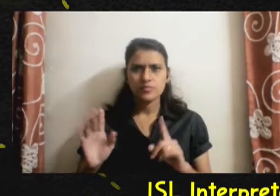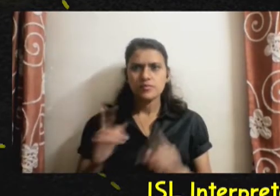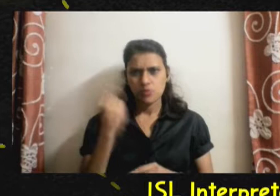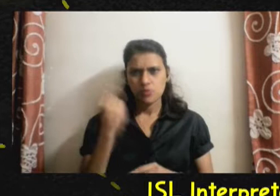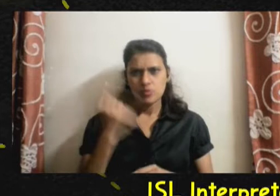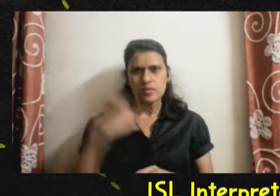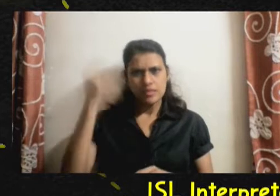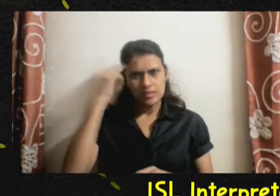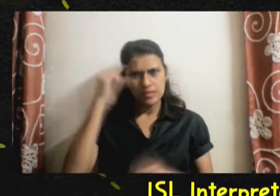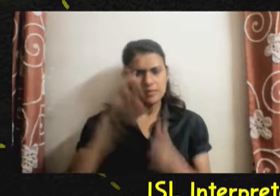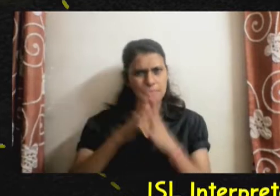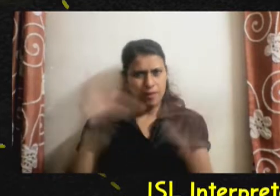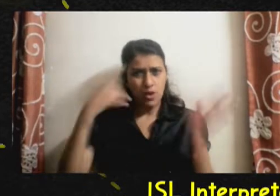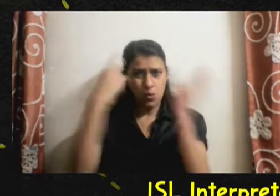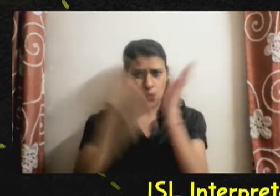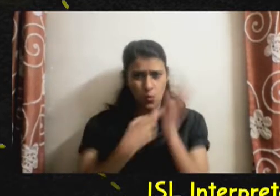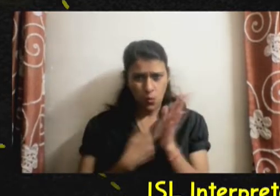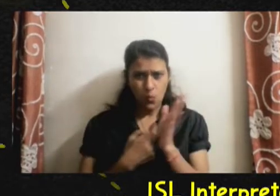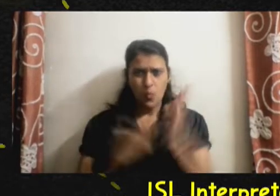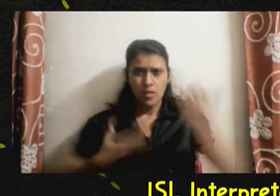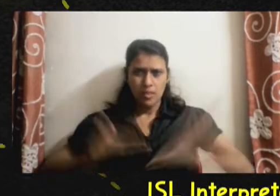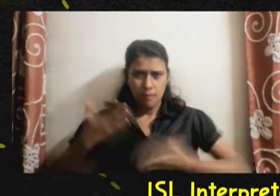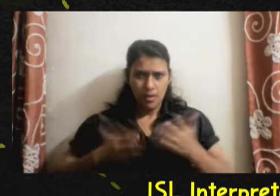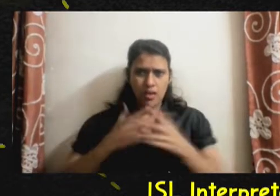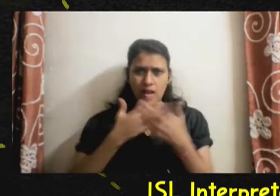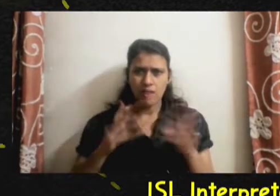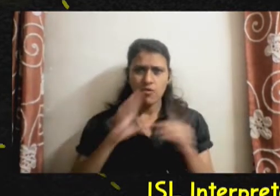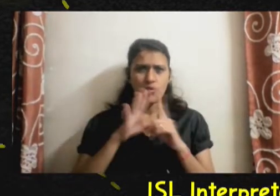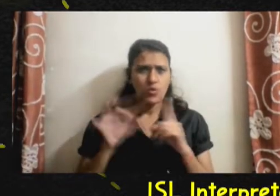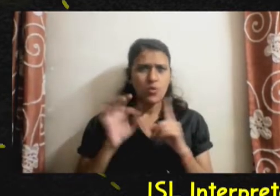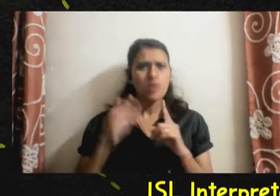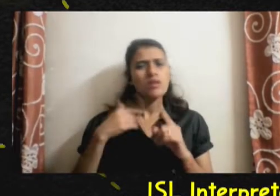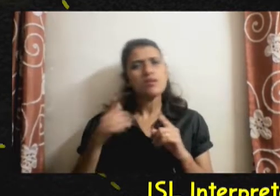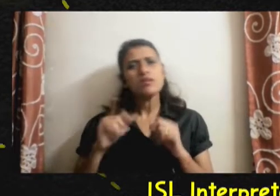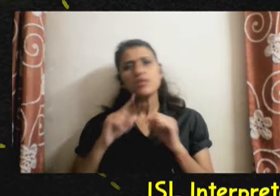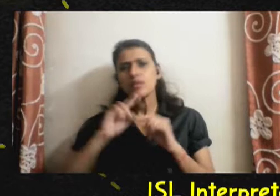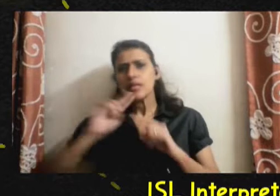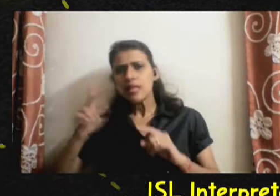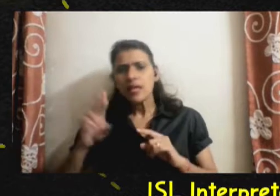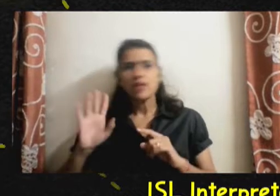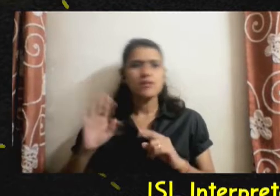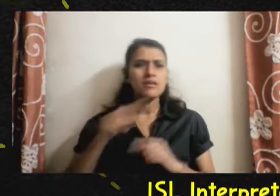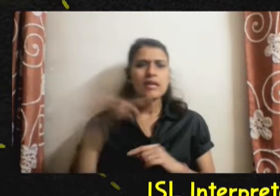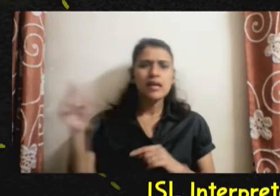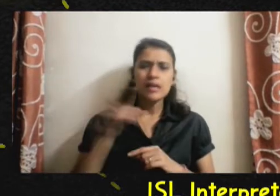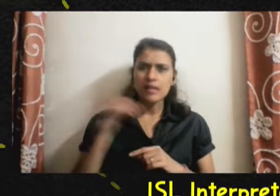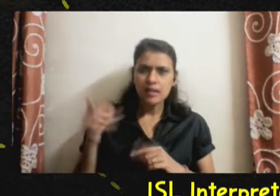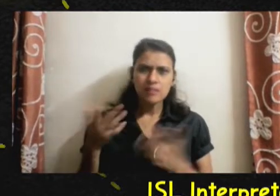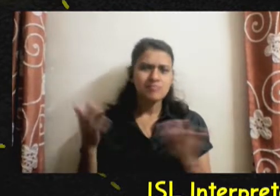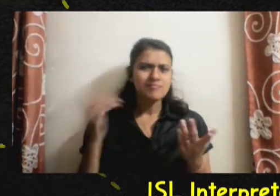in the larger ethics of what we do today is this claim of impact, this claim of scale, which,